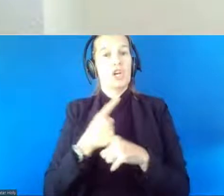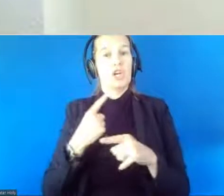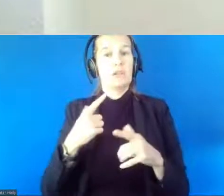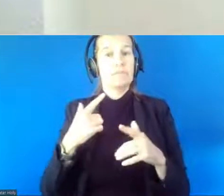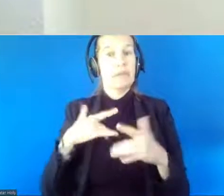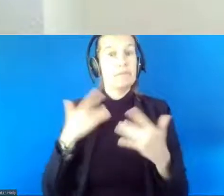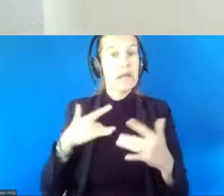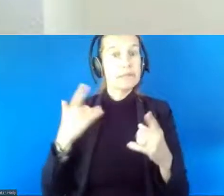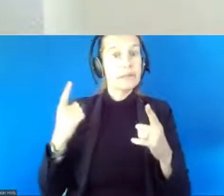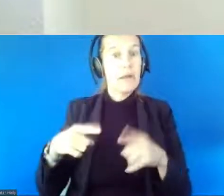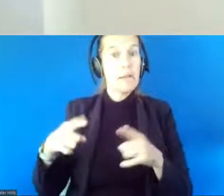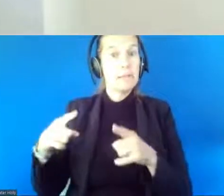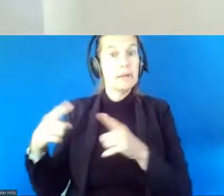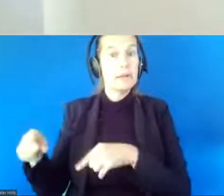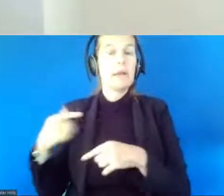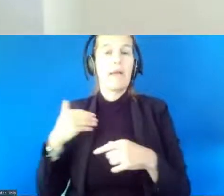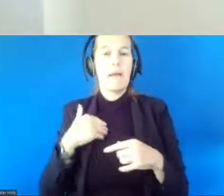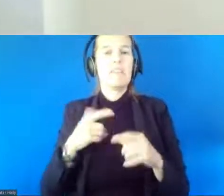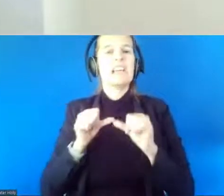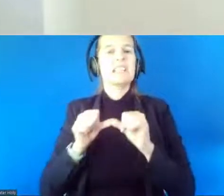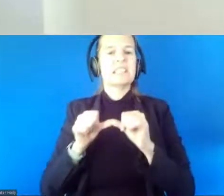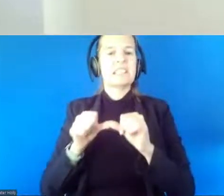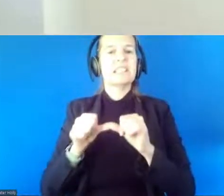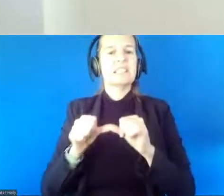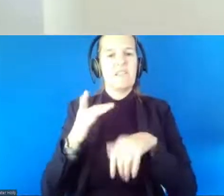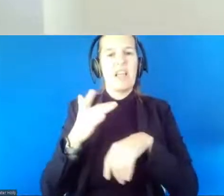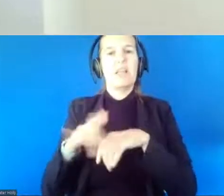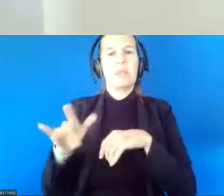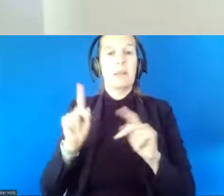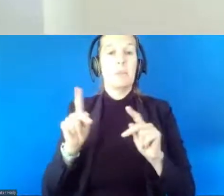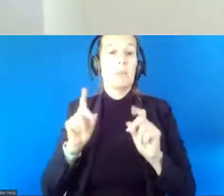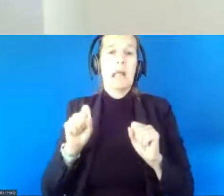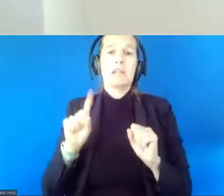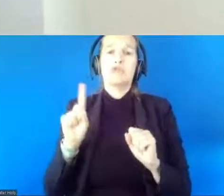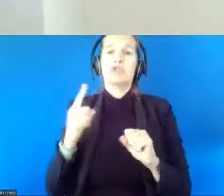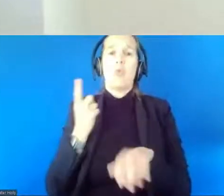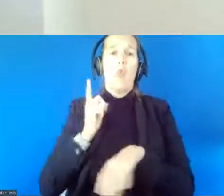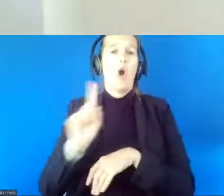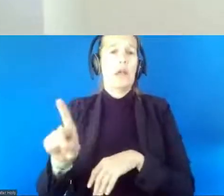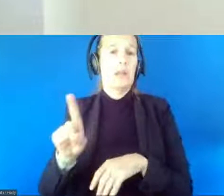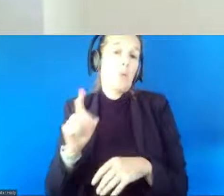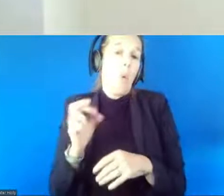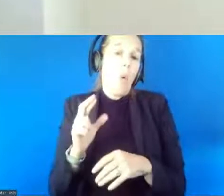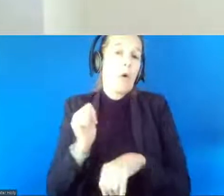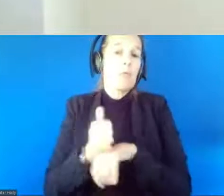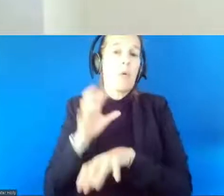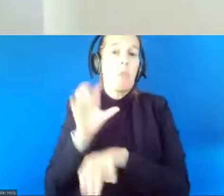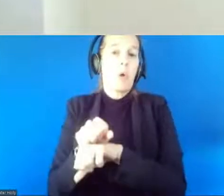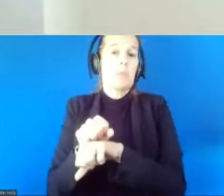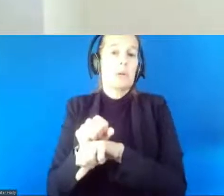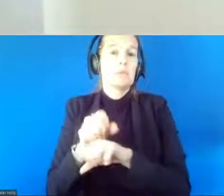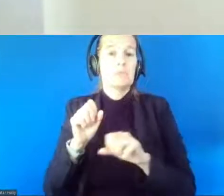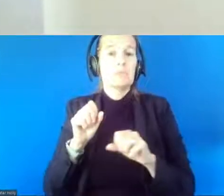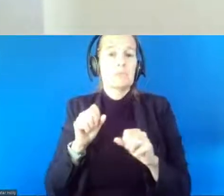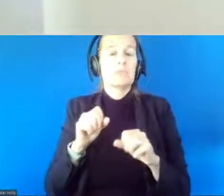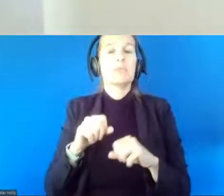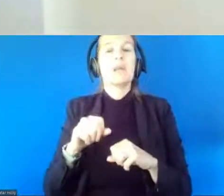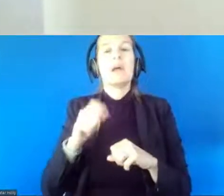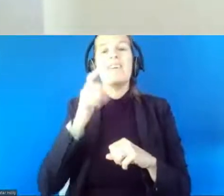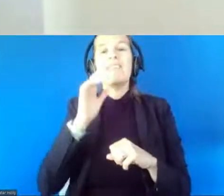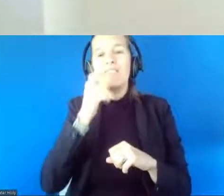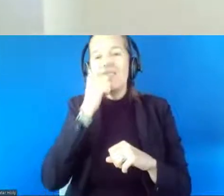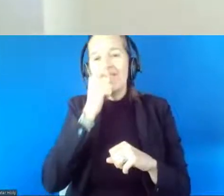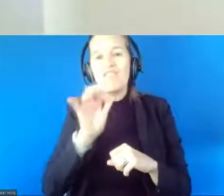there's consistent availability, and people can either make appointments or walk in for those vaccines. The influenza season